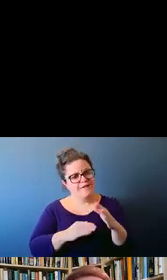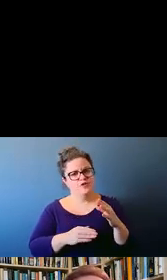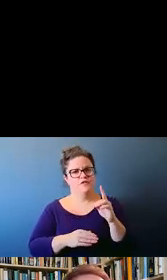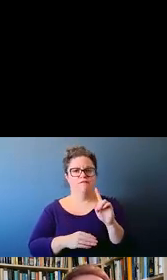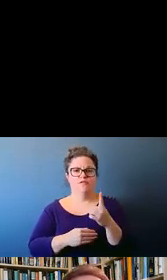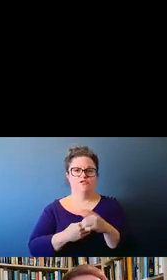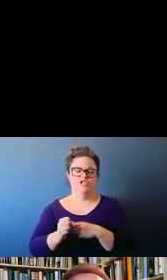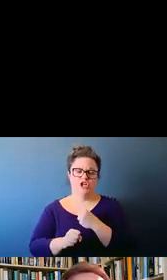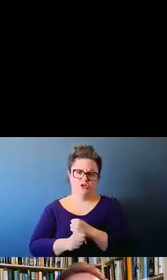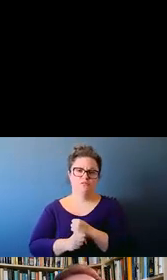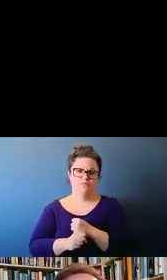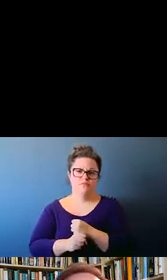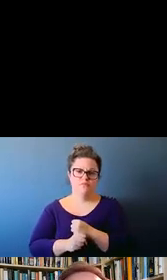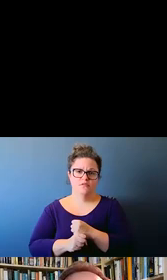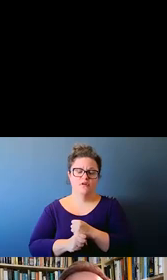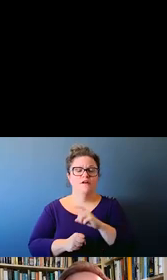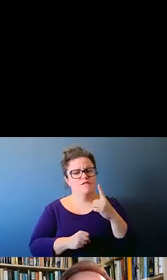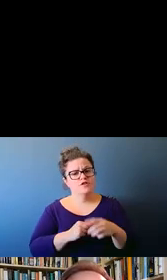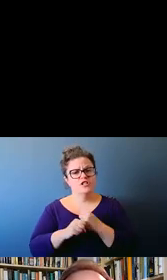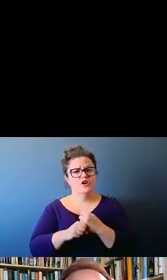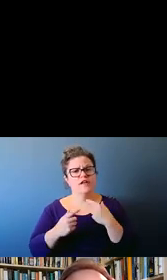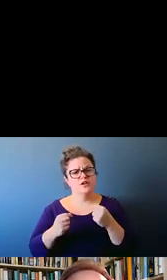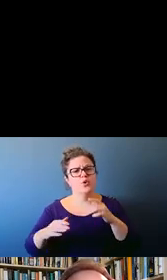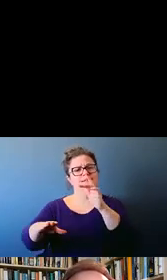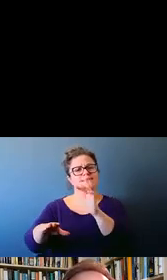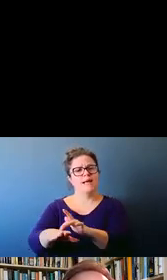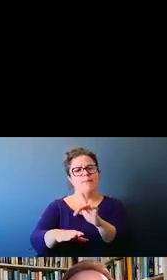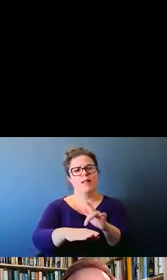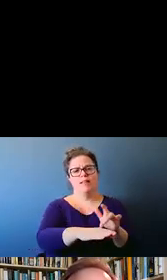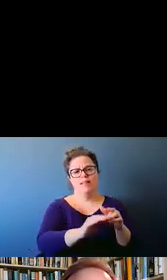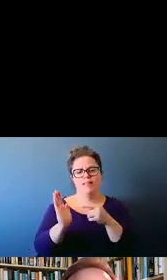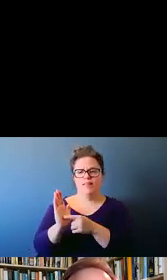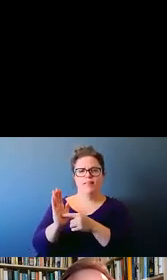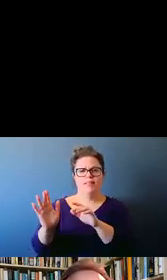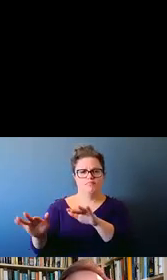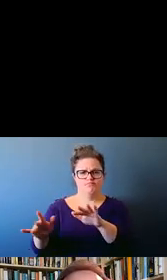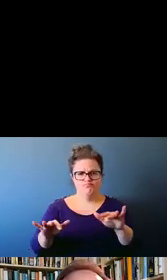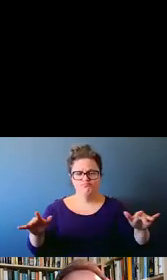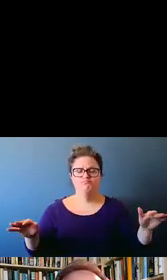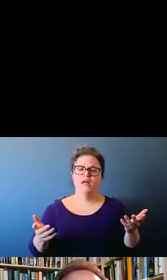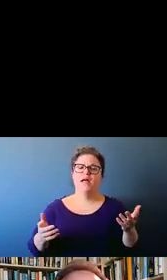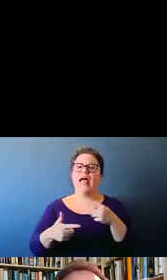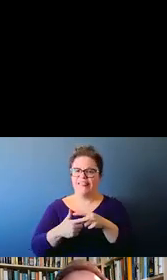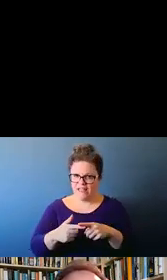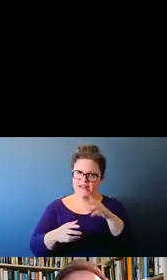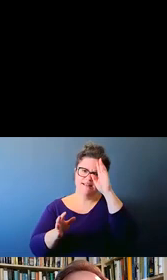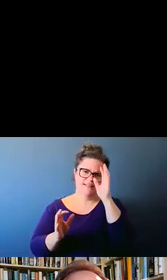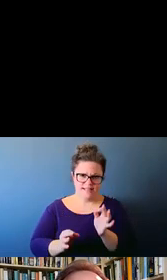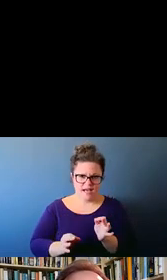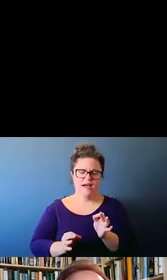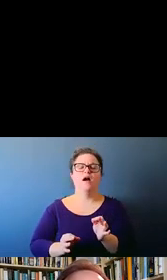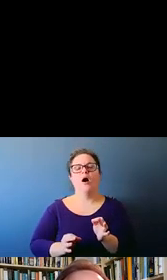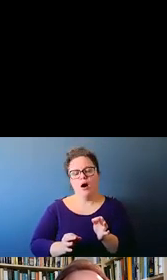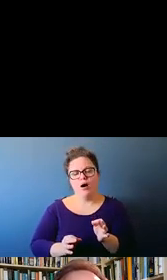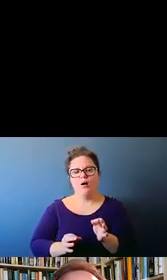of sampling or the hors d'oeuvres, if you like, of the first year. And then they decide that they maybe